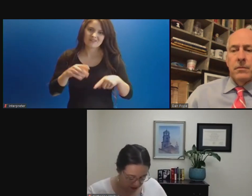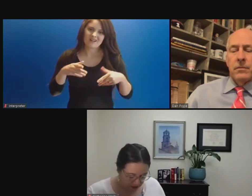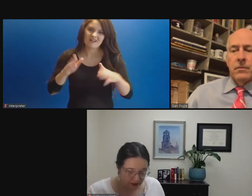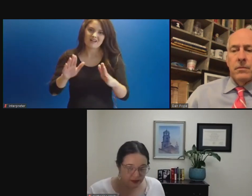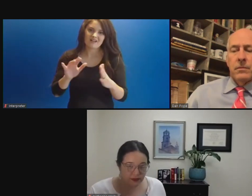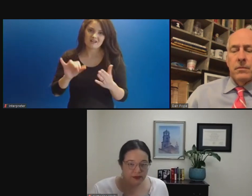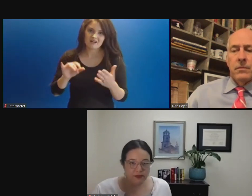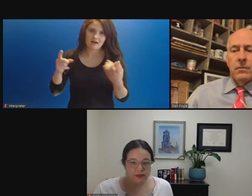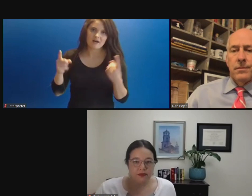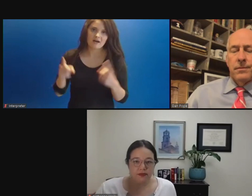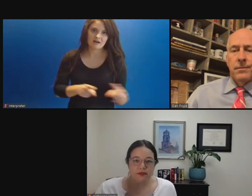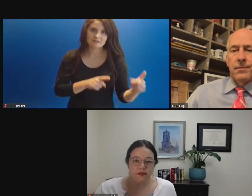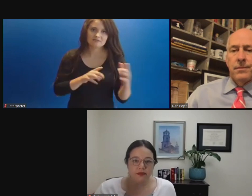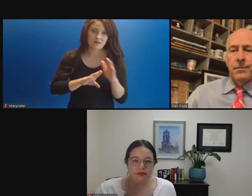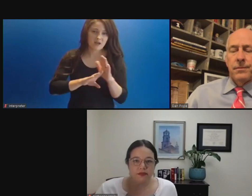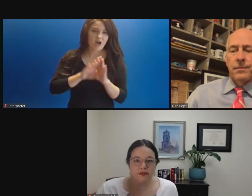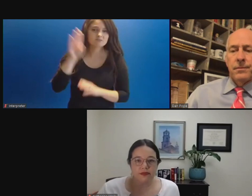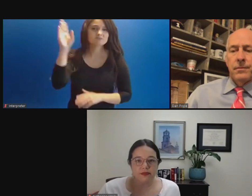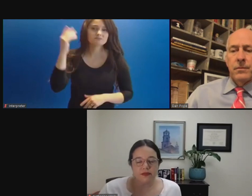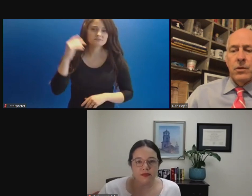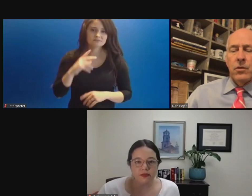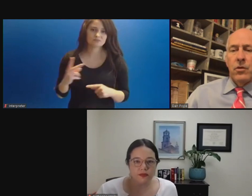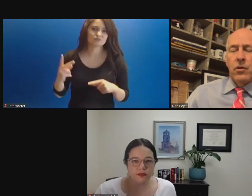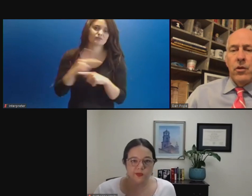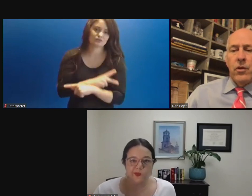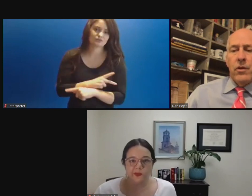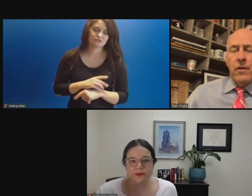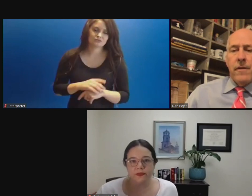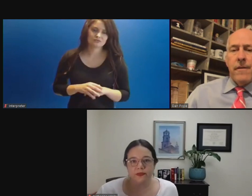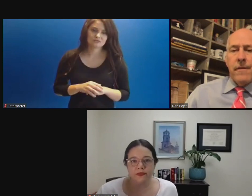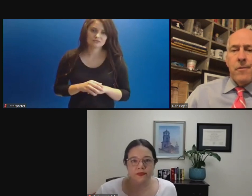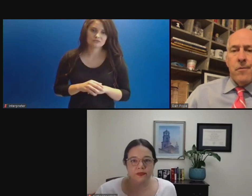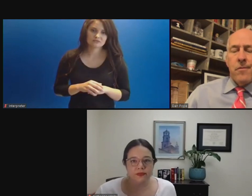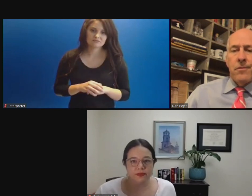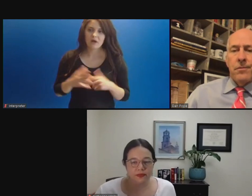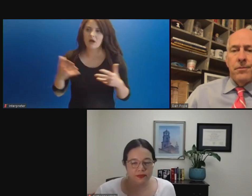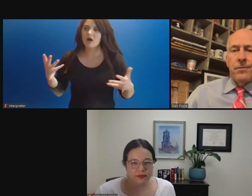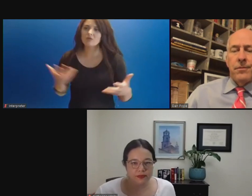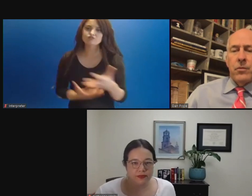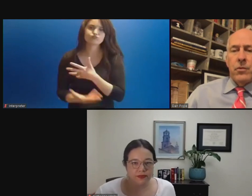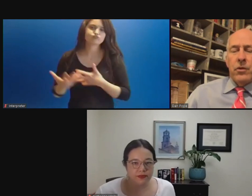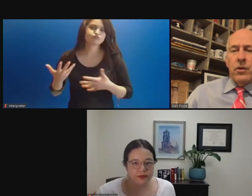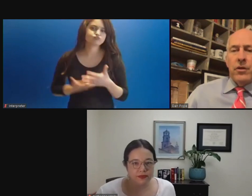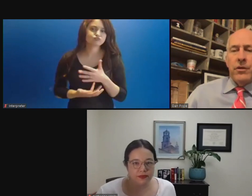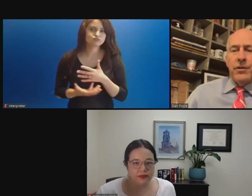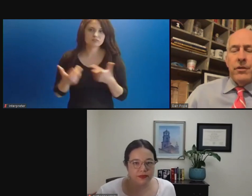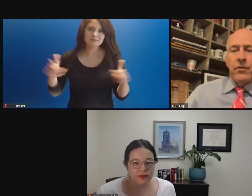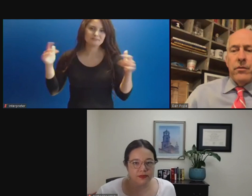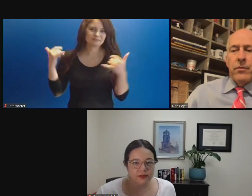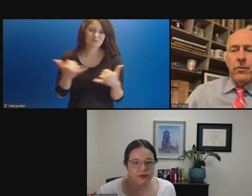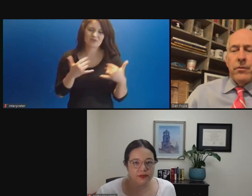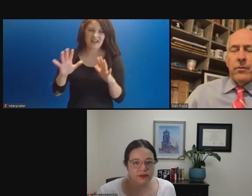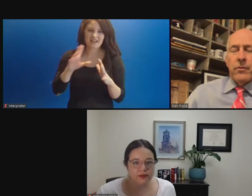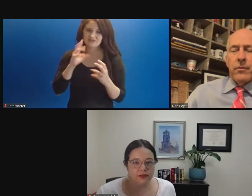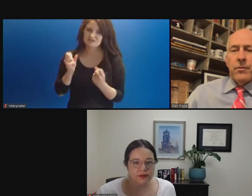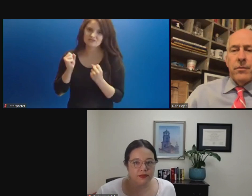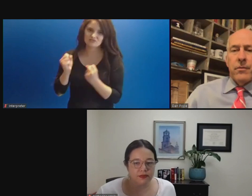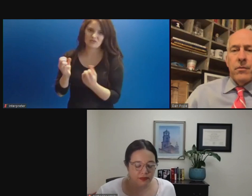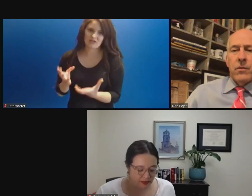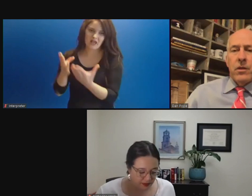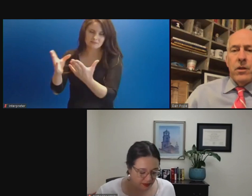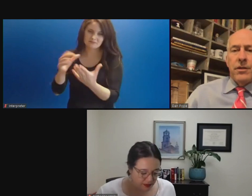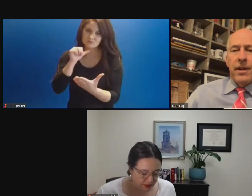to make the spread of the virus worse by having big parties. I'd strongly recommend it not doing